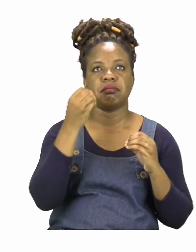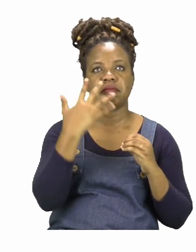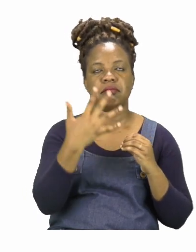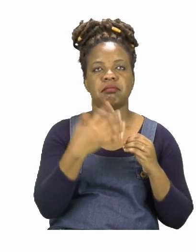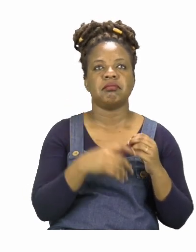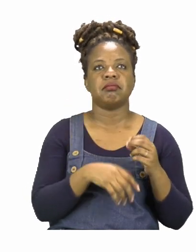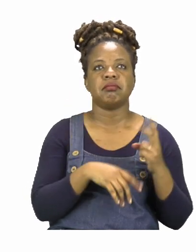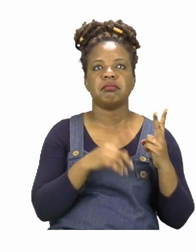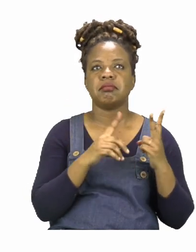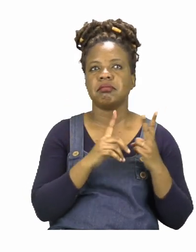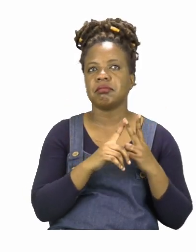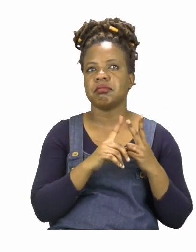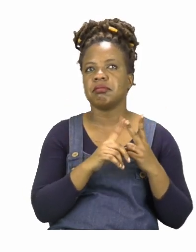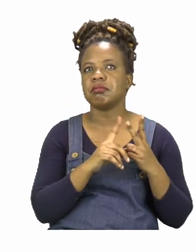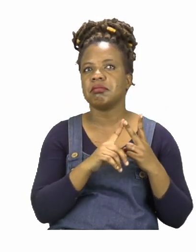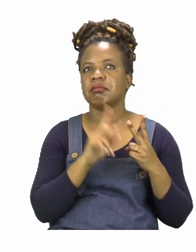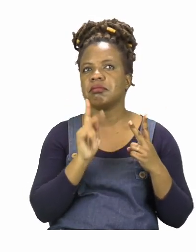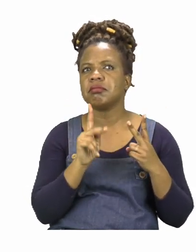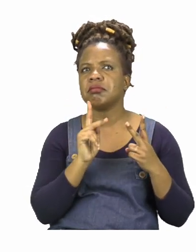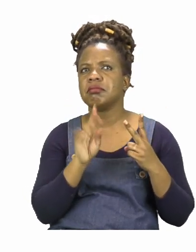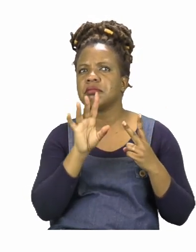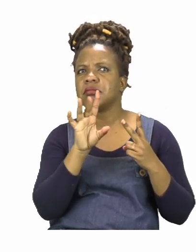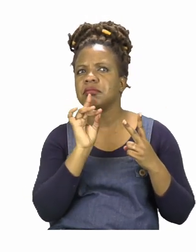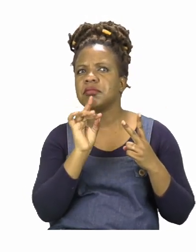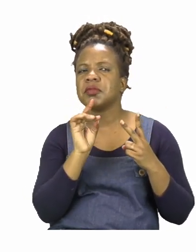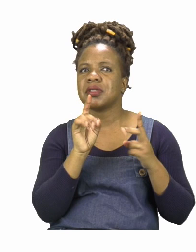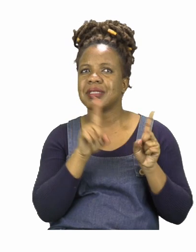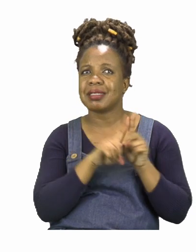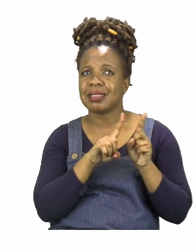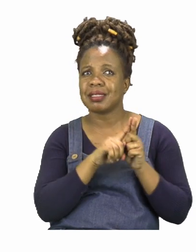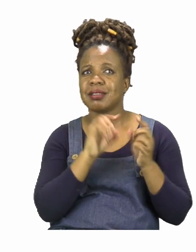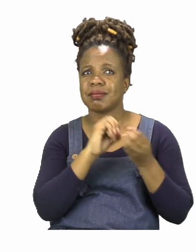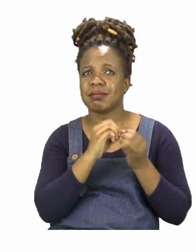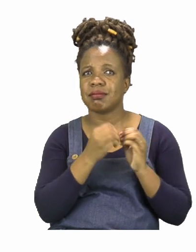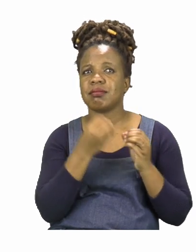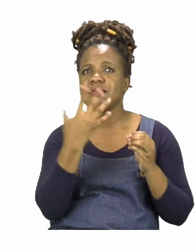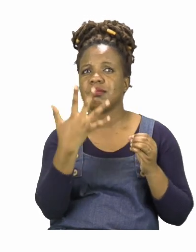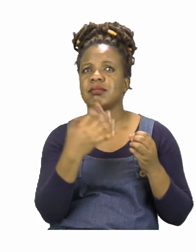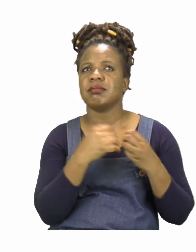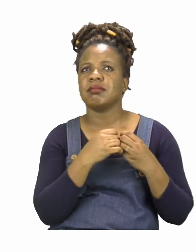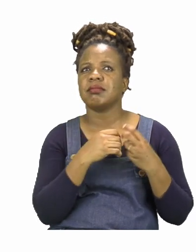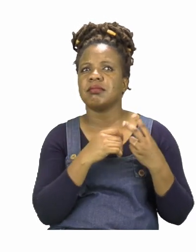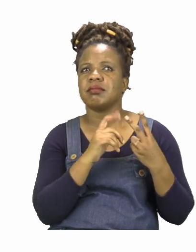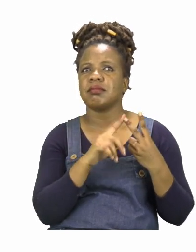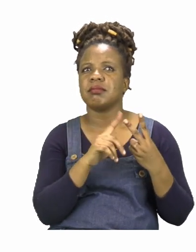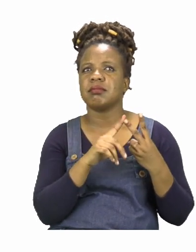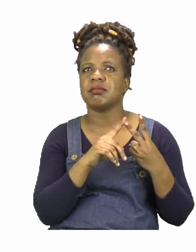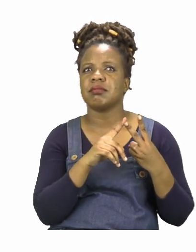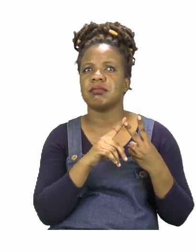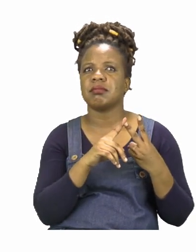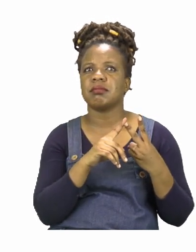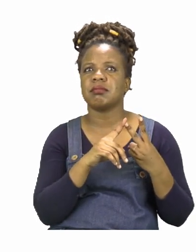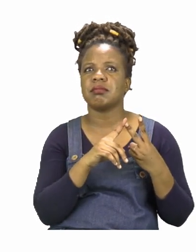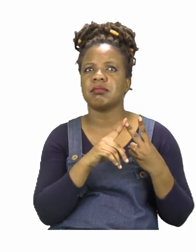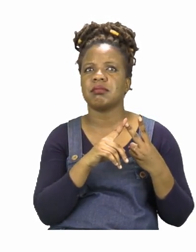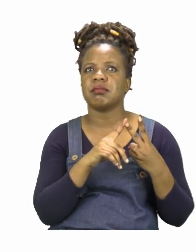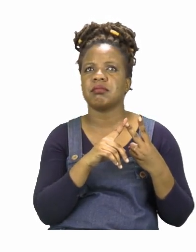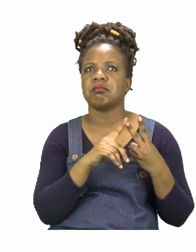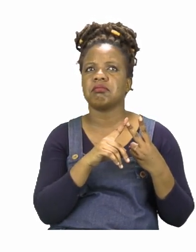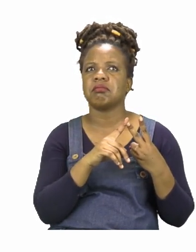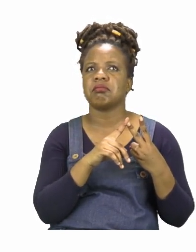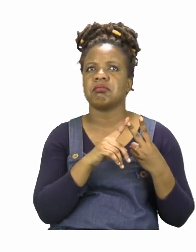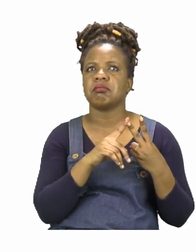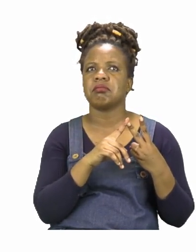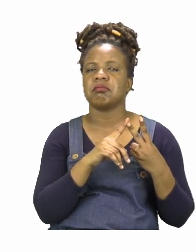continue trying to look for more for number 5. Let's start with yours. What